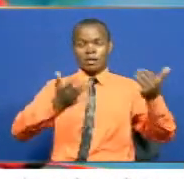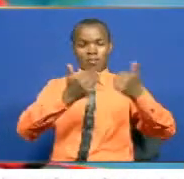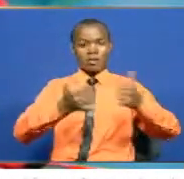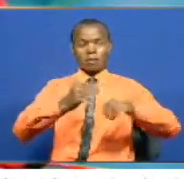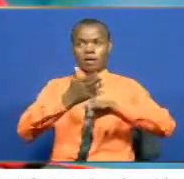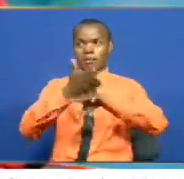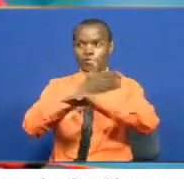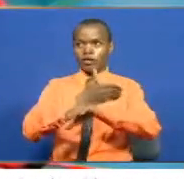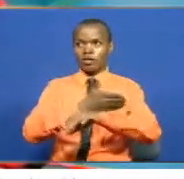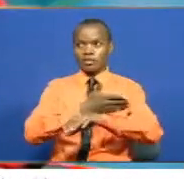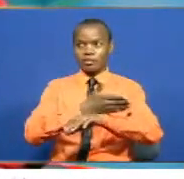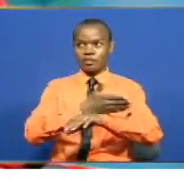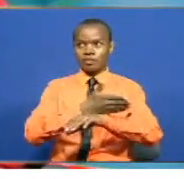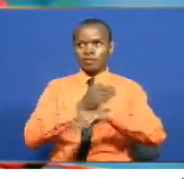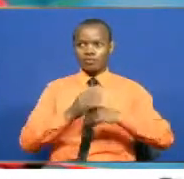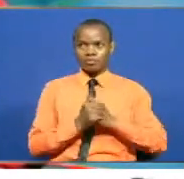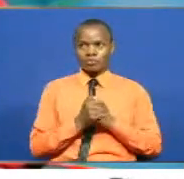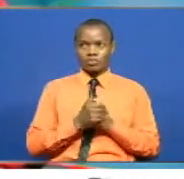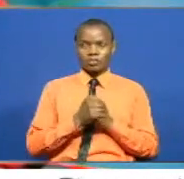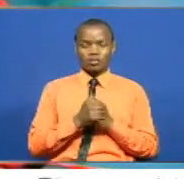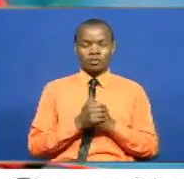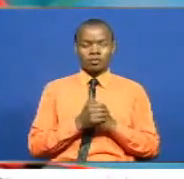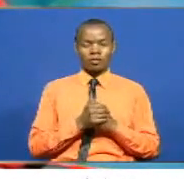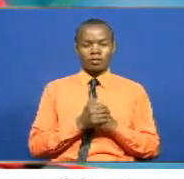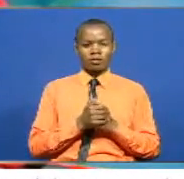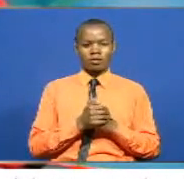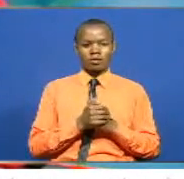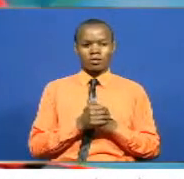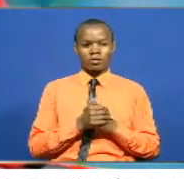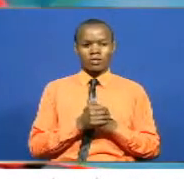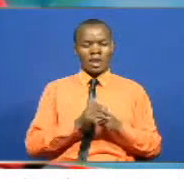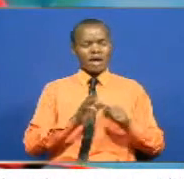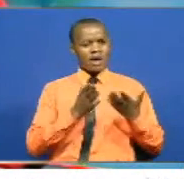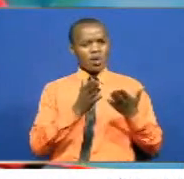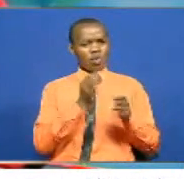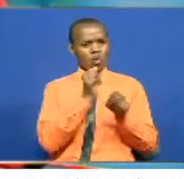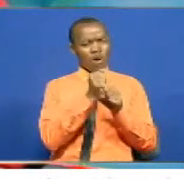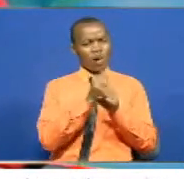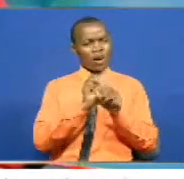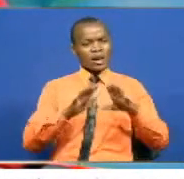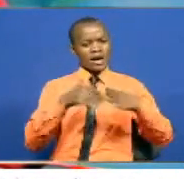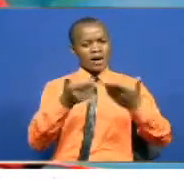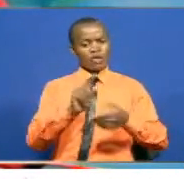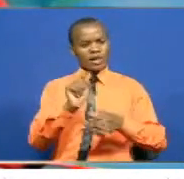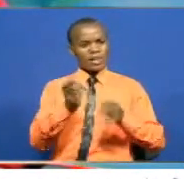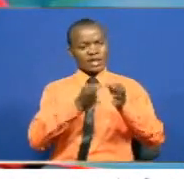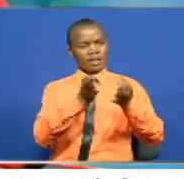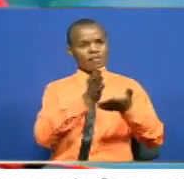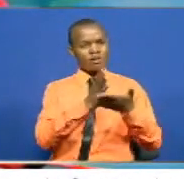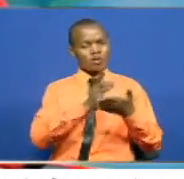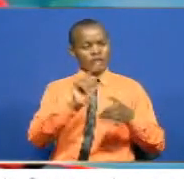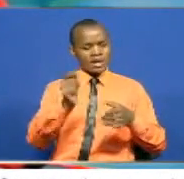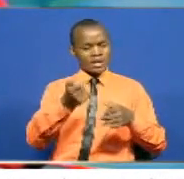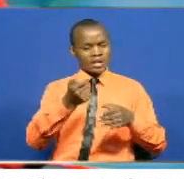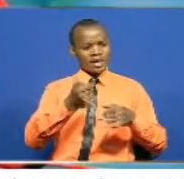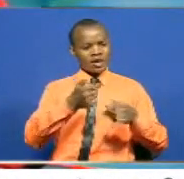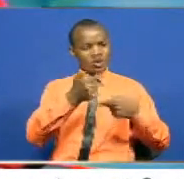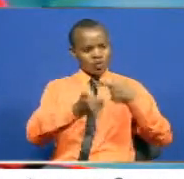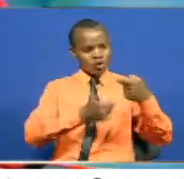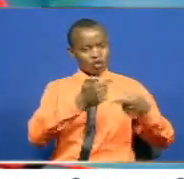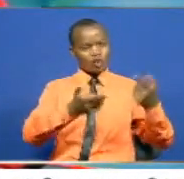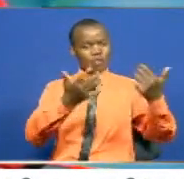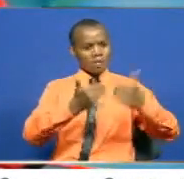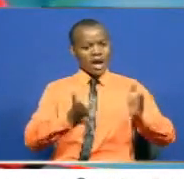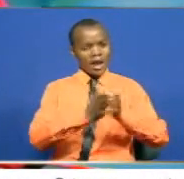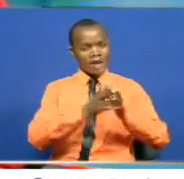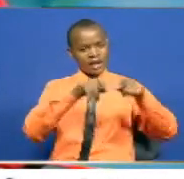before. How is the cultural blend of basketball, you know, somebody who's been Kenya all their life, and for you,